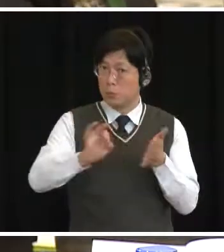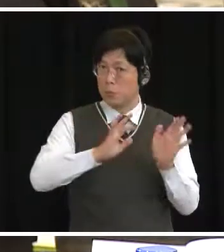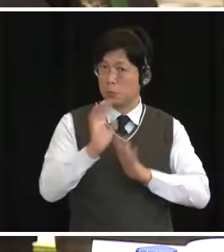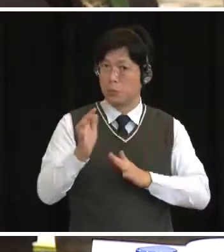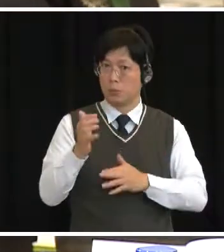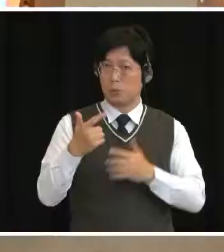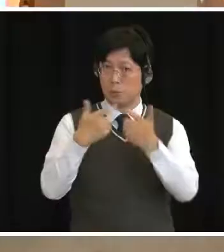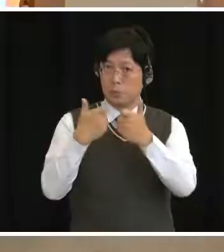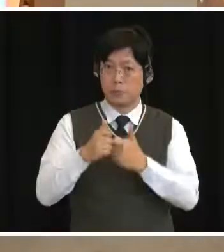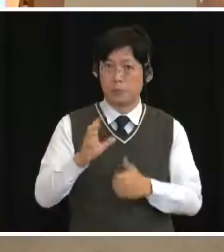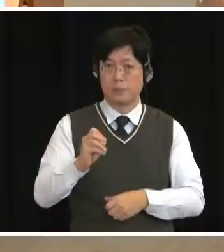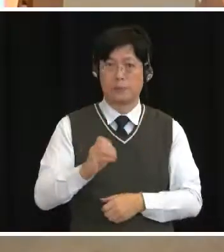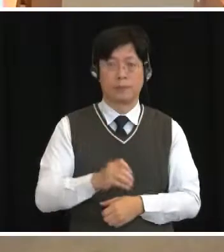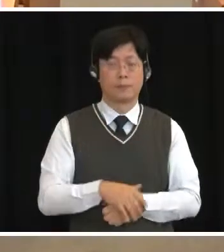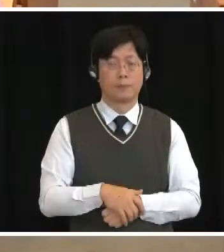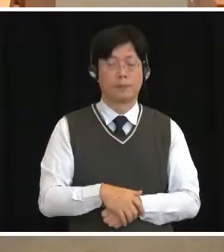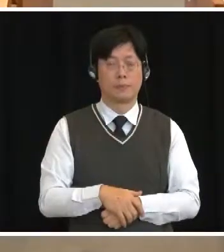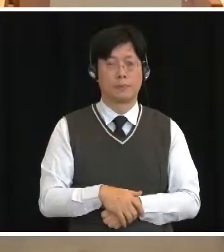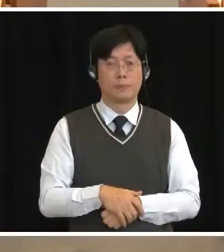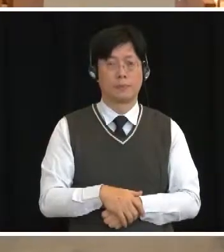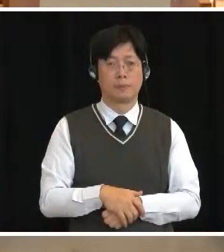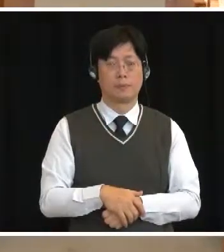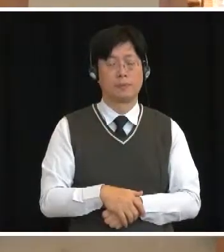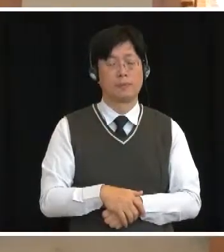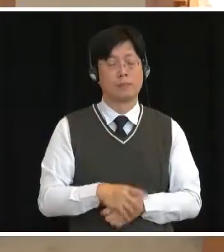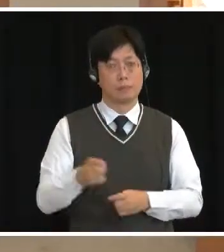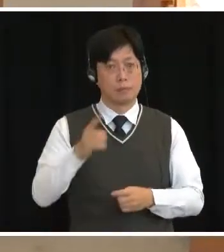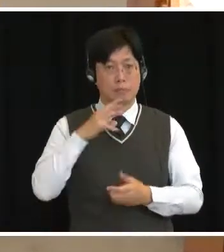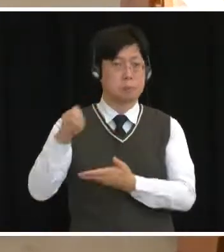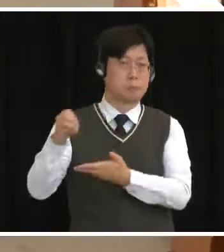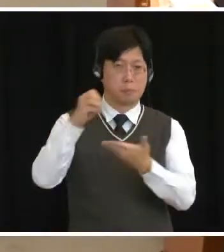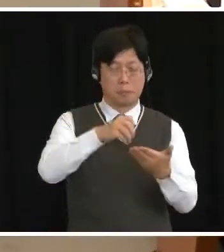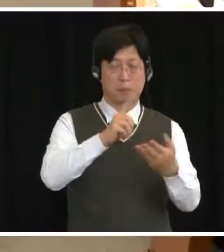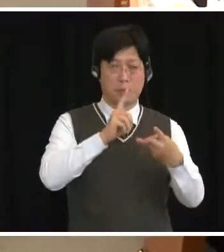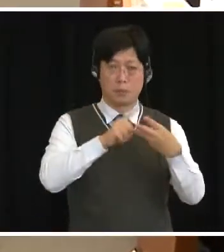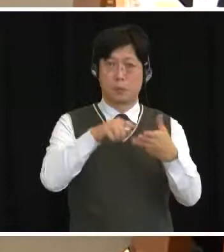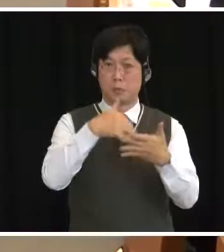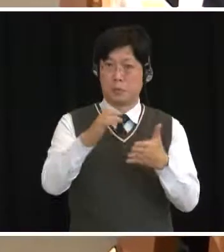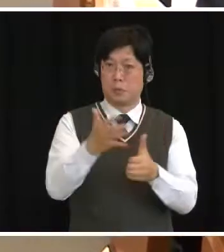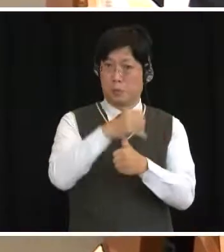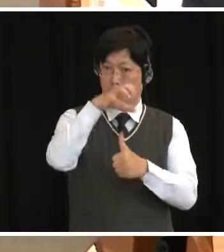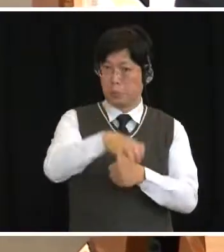and understand how they're allocating the budget.